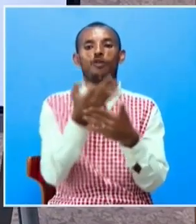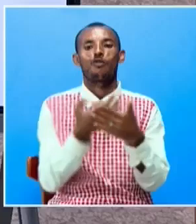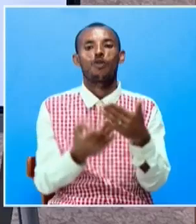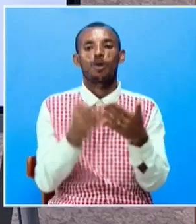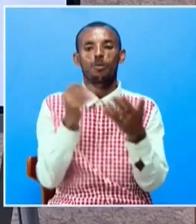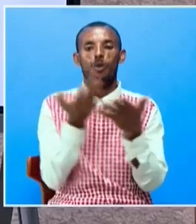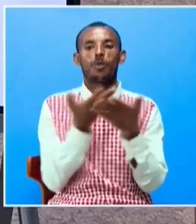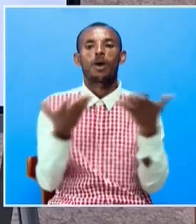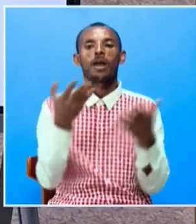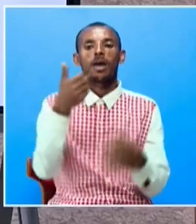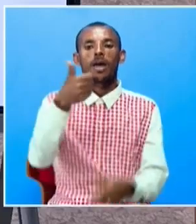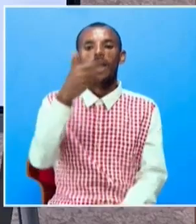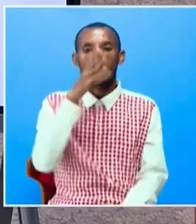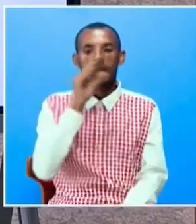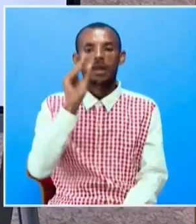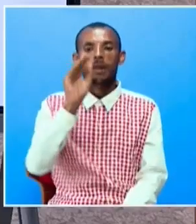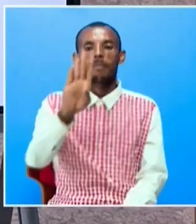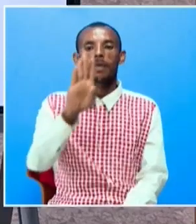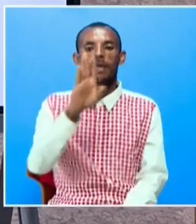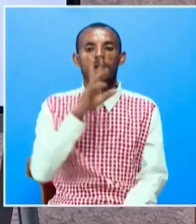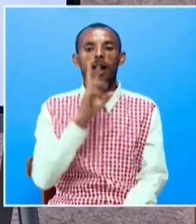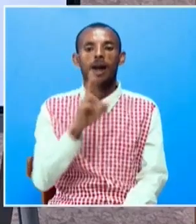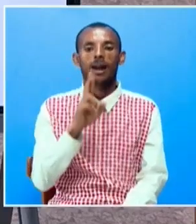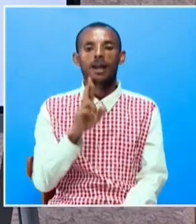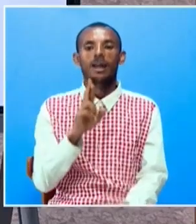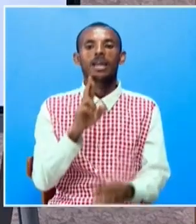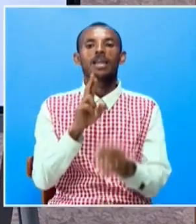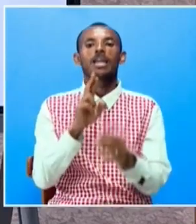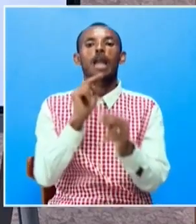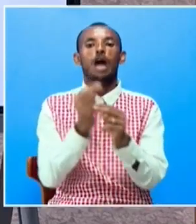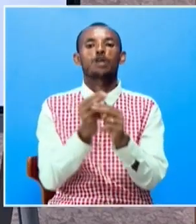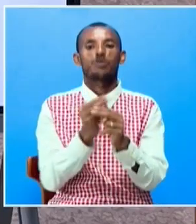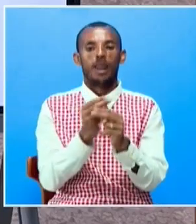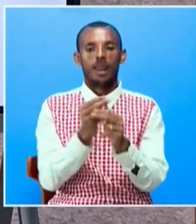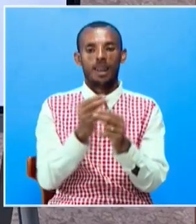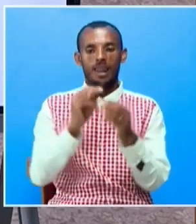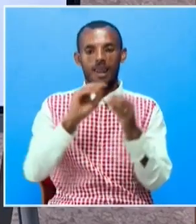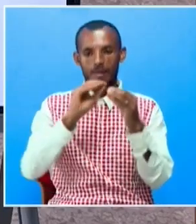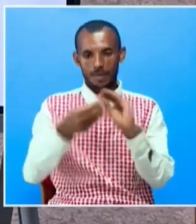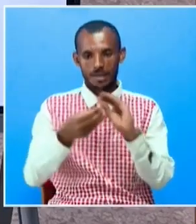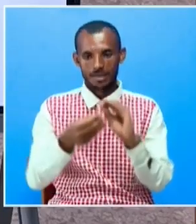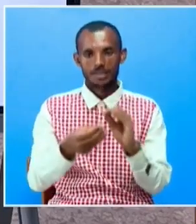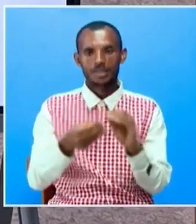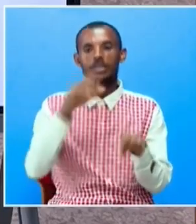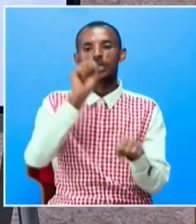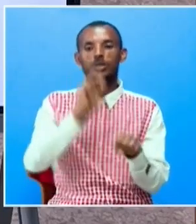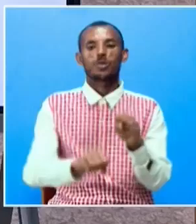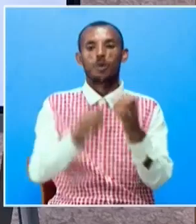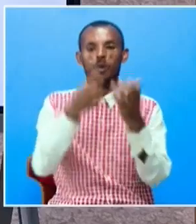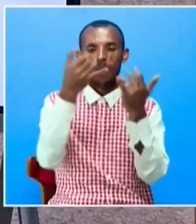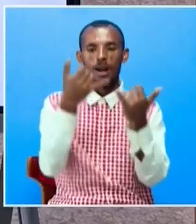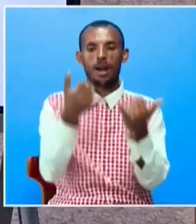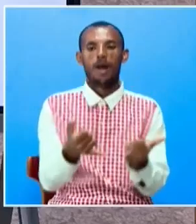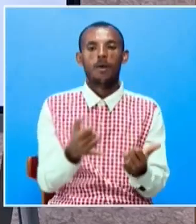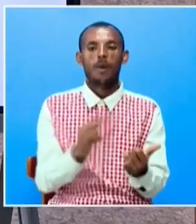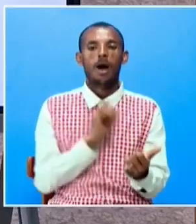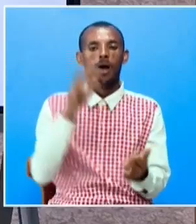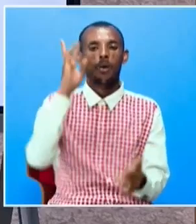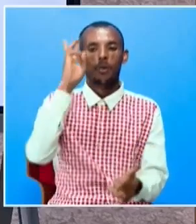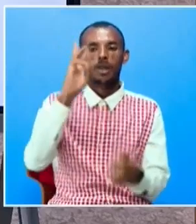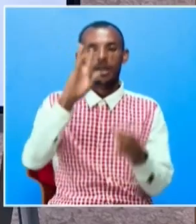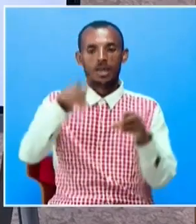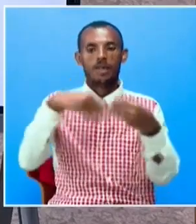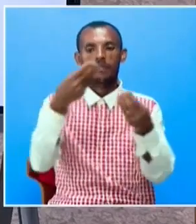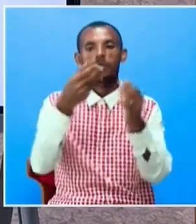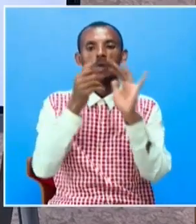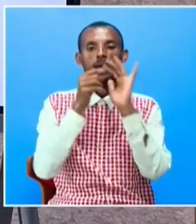where A and B are natural numbers. So now I will give you example.